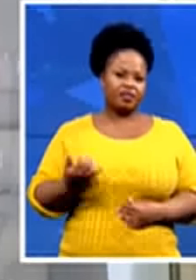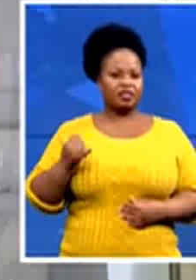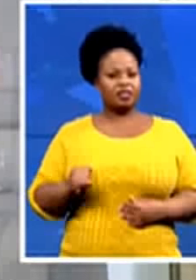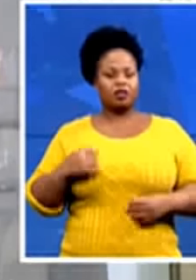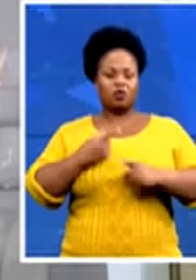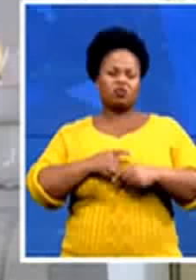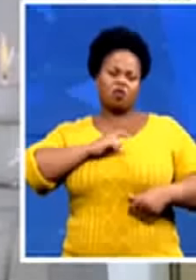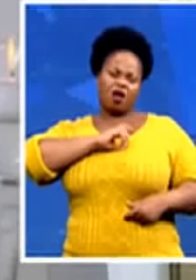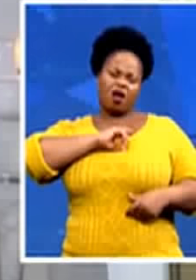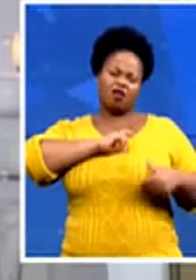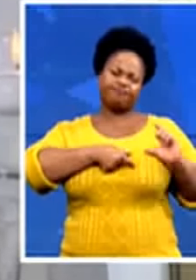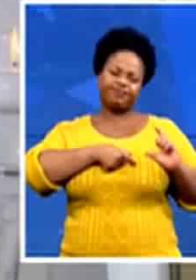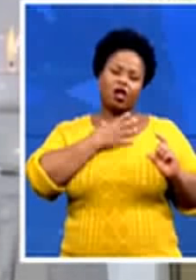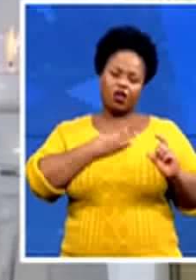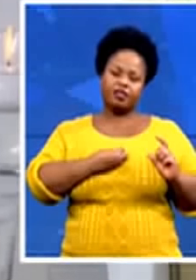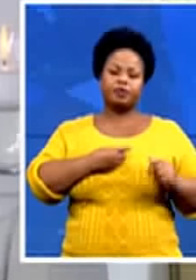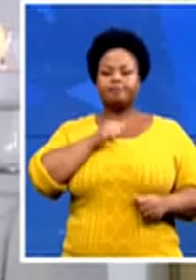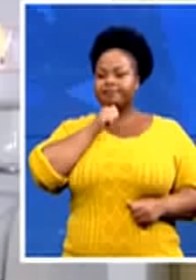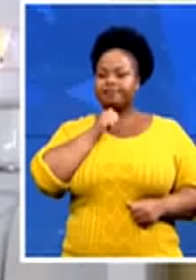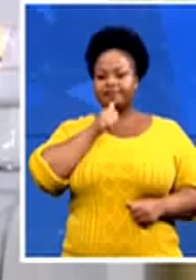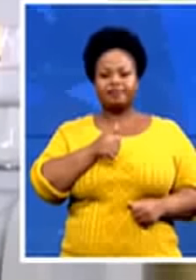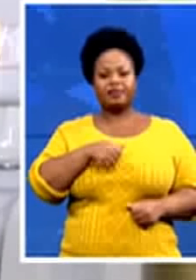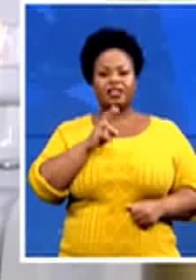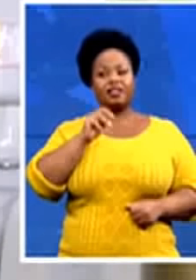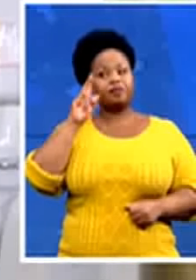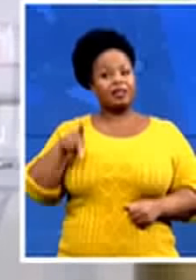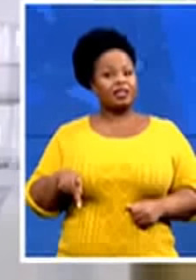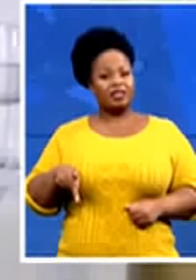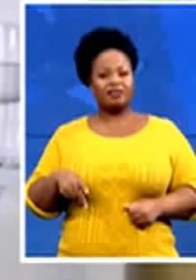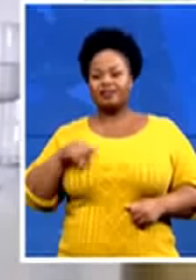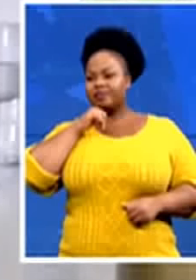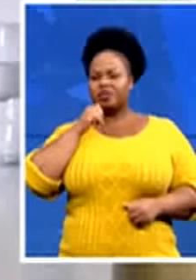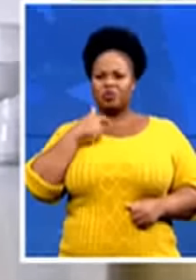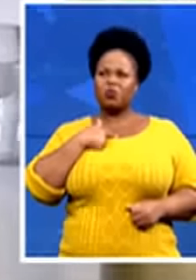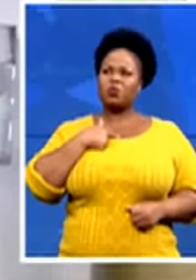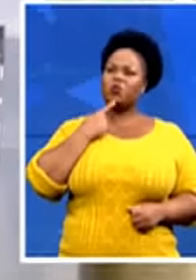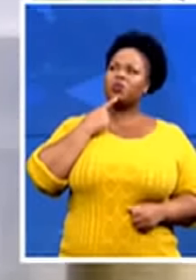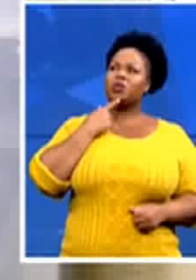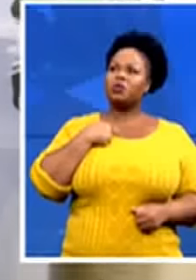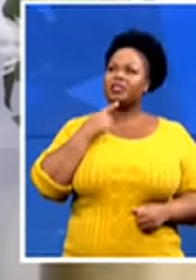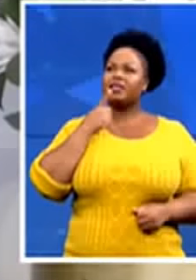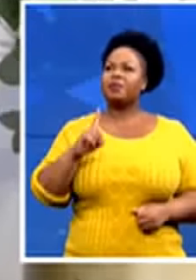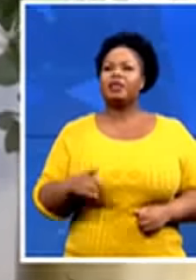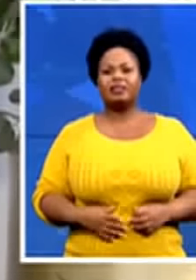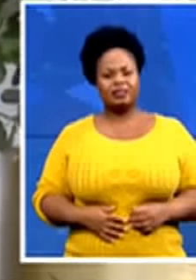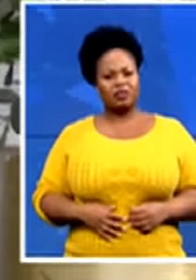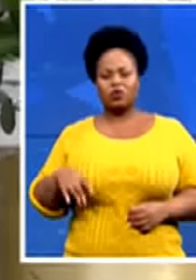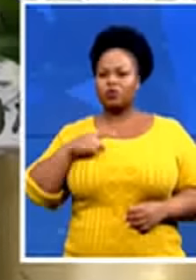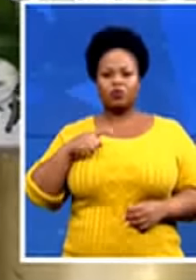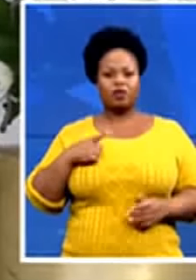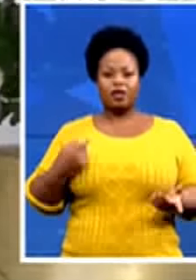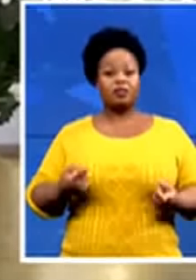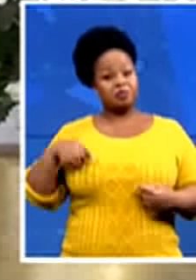sekufanele manje noma ngasayifuni NFP ngivele ukuthi uzothini kodwa ngoba sinekolo thina amaZulu ukuthi umuntu mayese ngalena